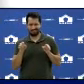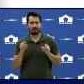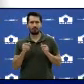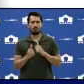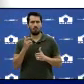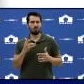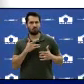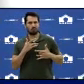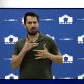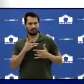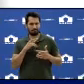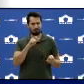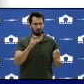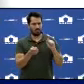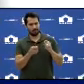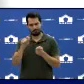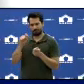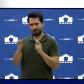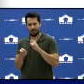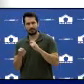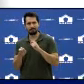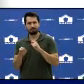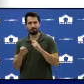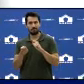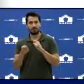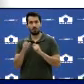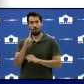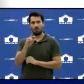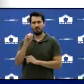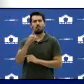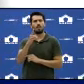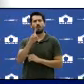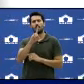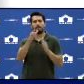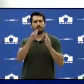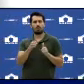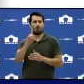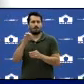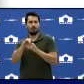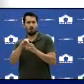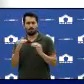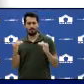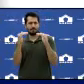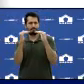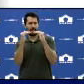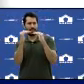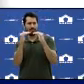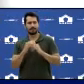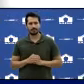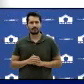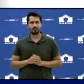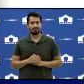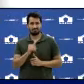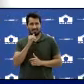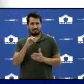are primarily targeted for change, to achieve that 1 person, 1 vote balance, as Tony went over. But that doesn't mean that